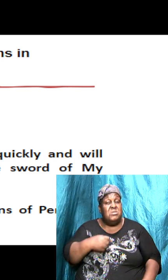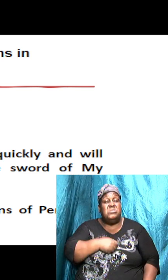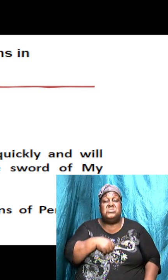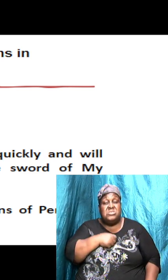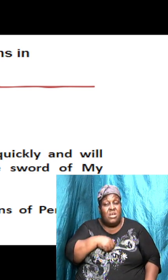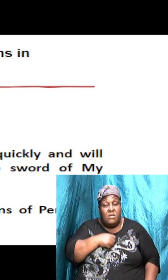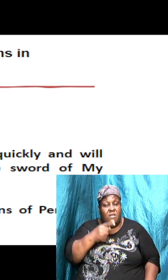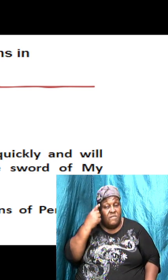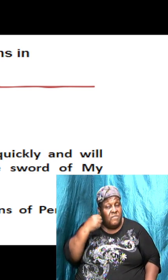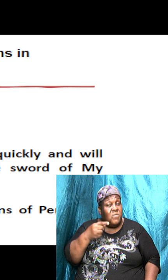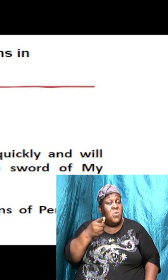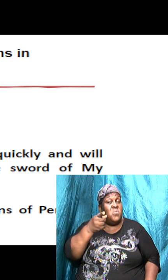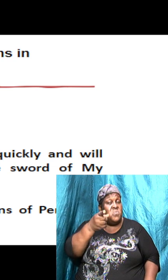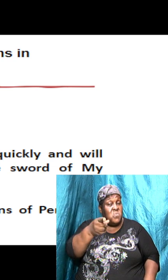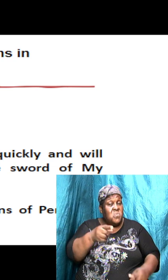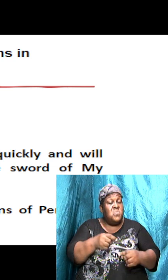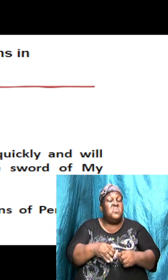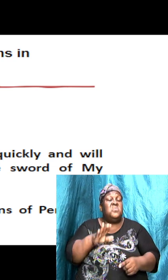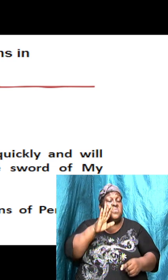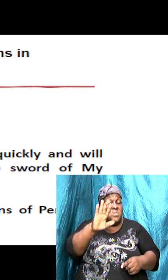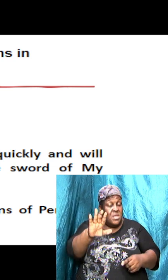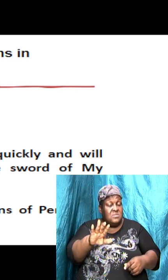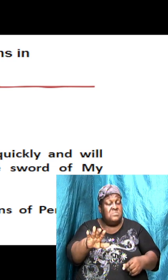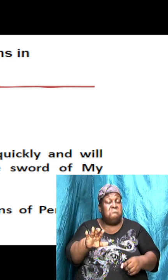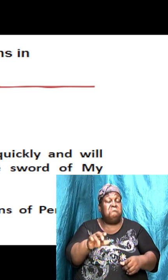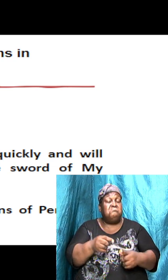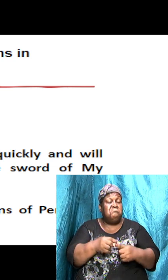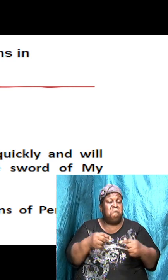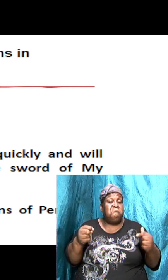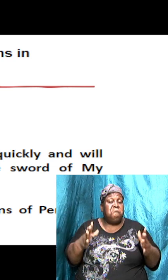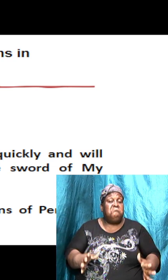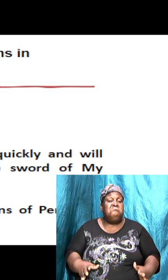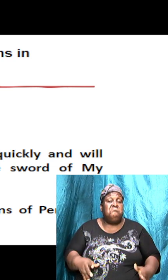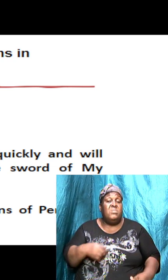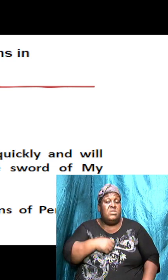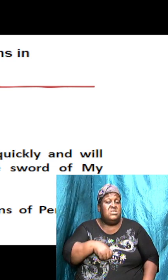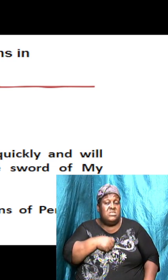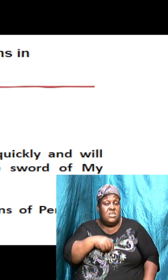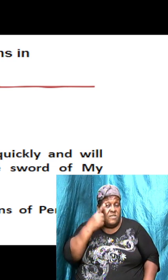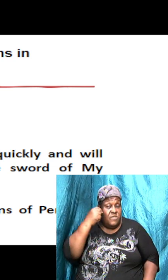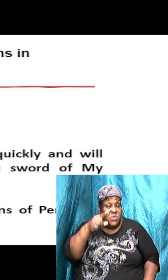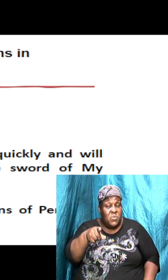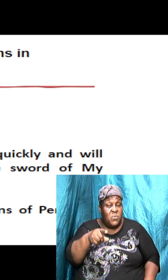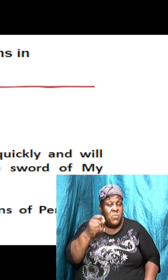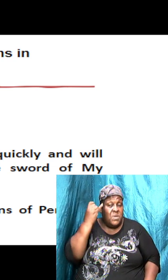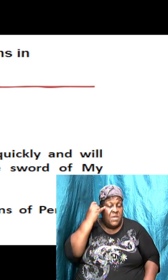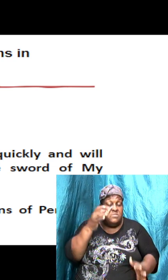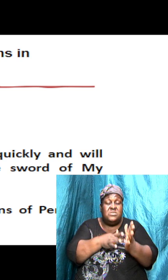if Jesus fight against you. Guess what? I am sorry for you.